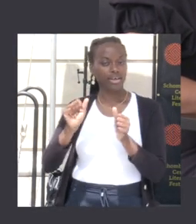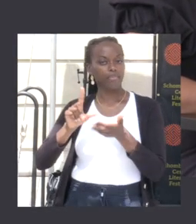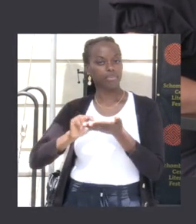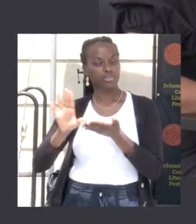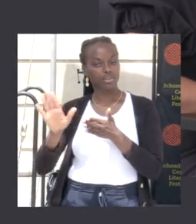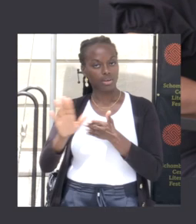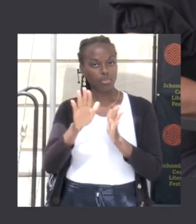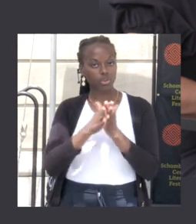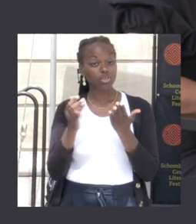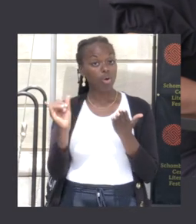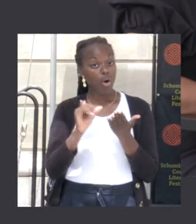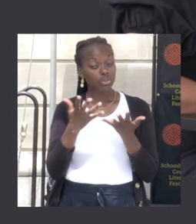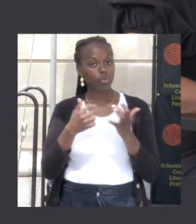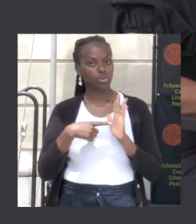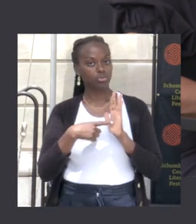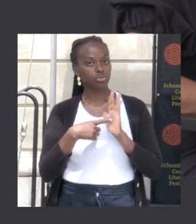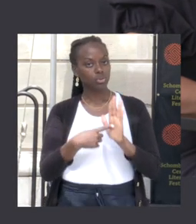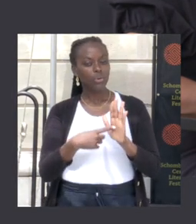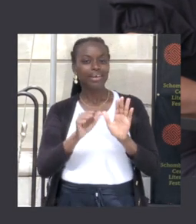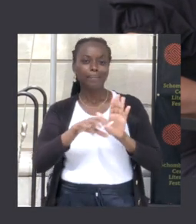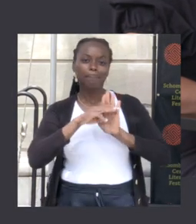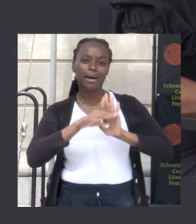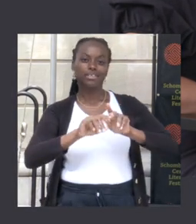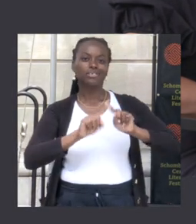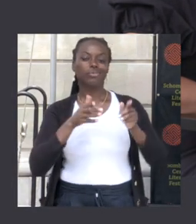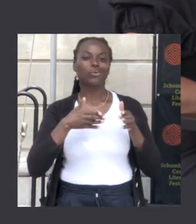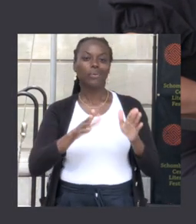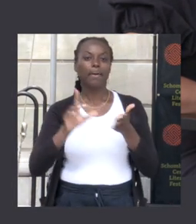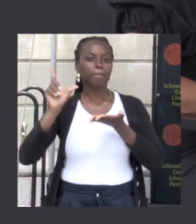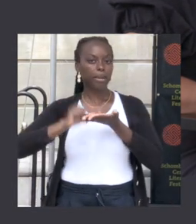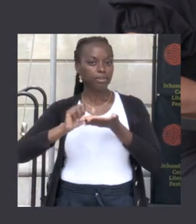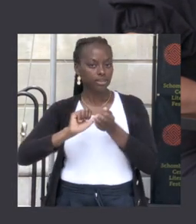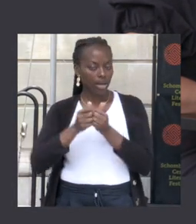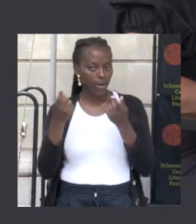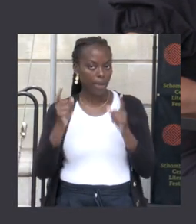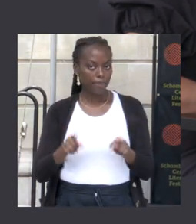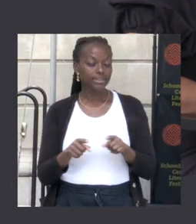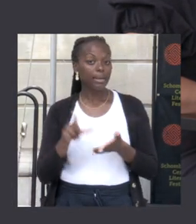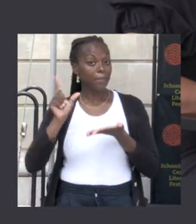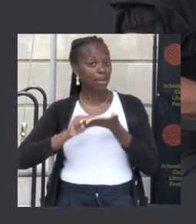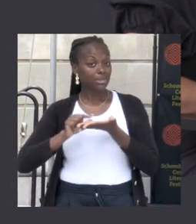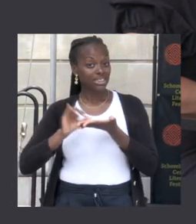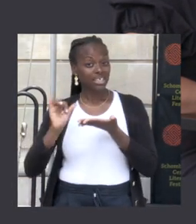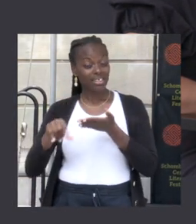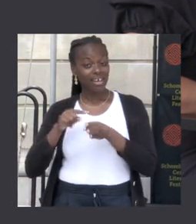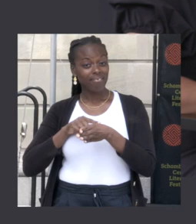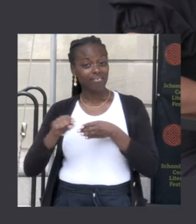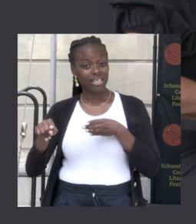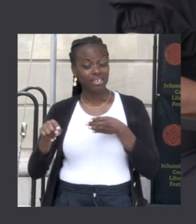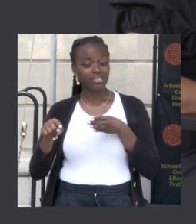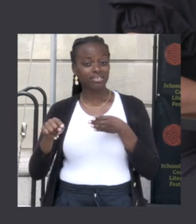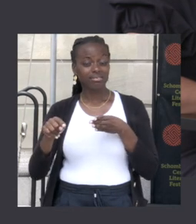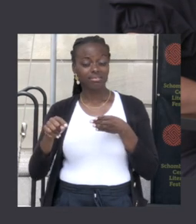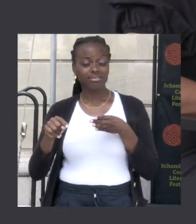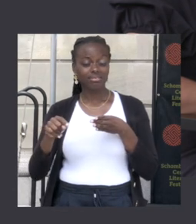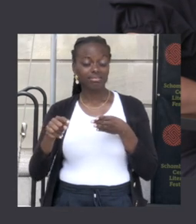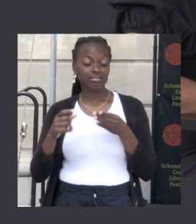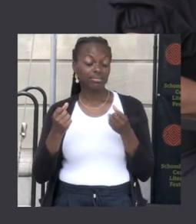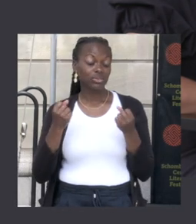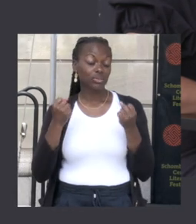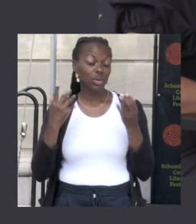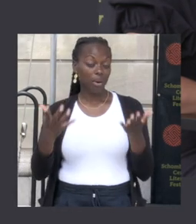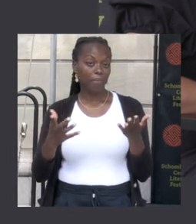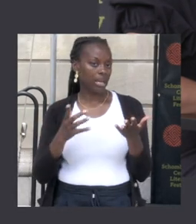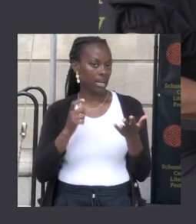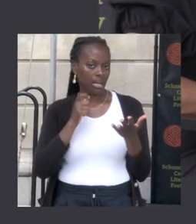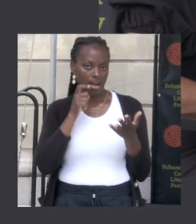can model a different way that publishing can happen. Publishing is right. I mean, there's so many inefficiencies